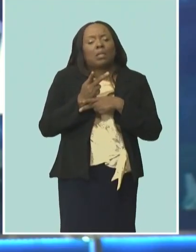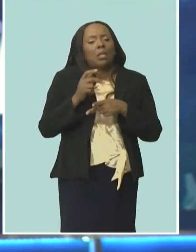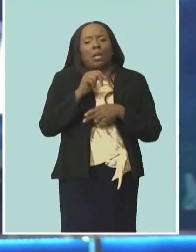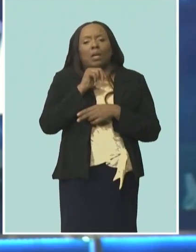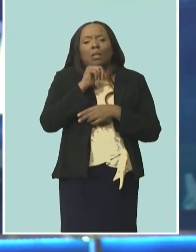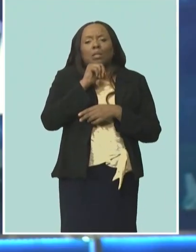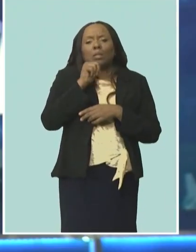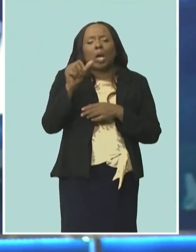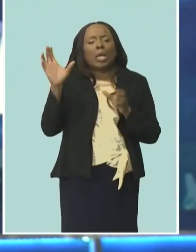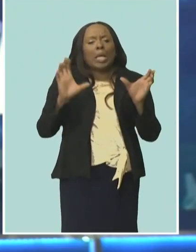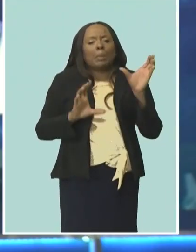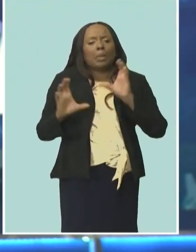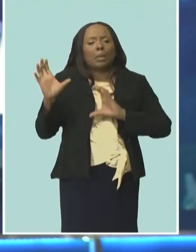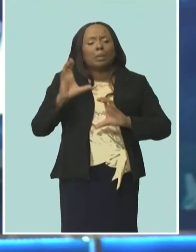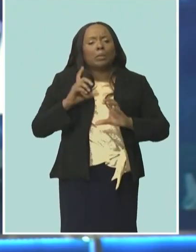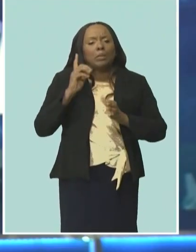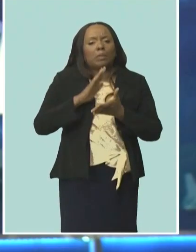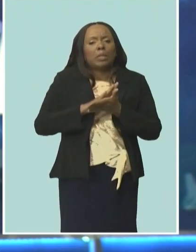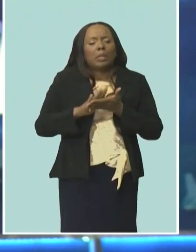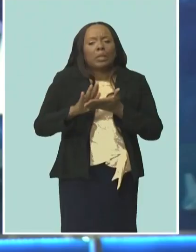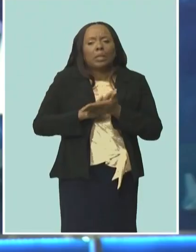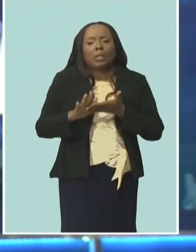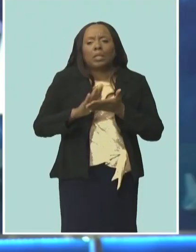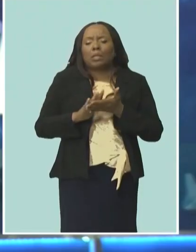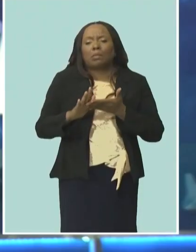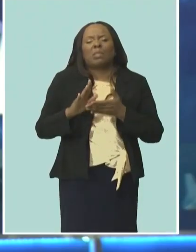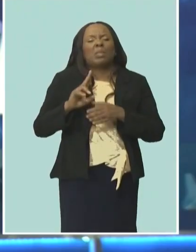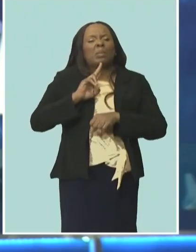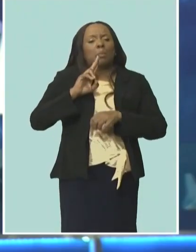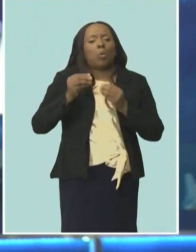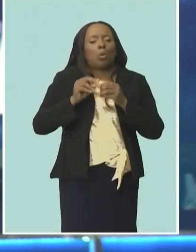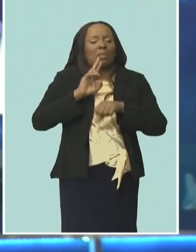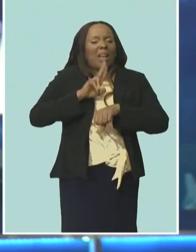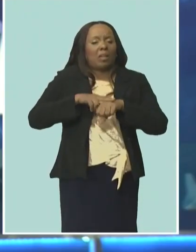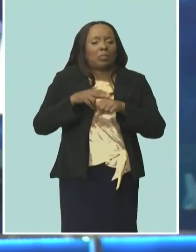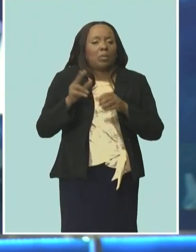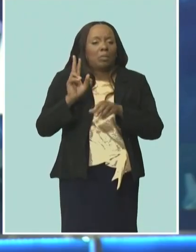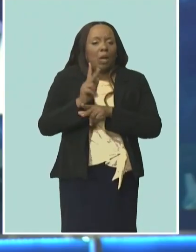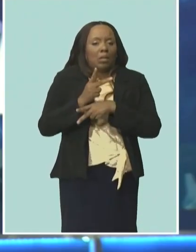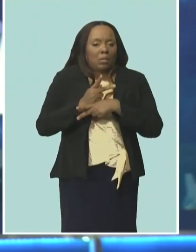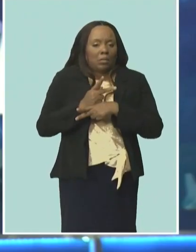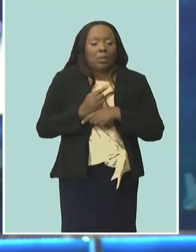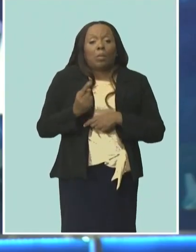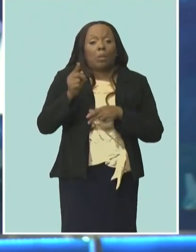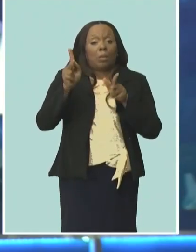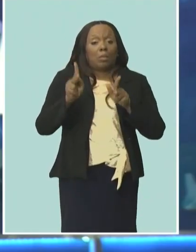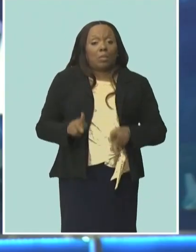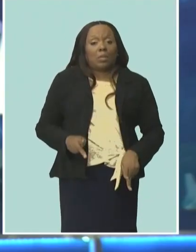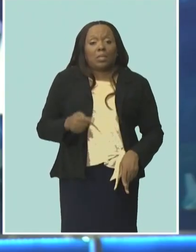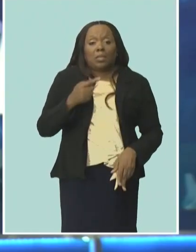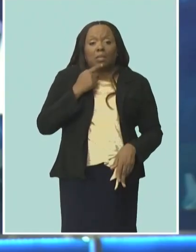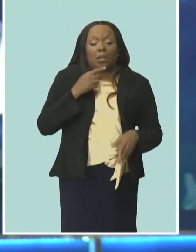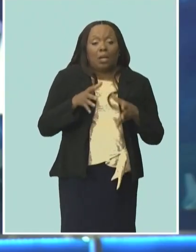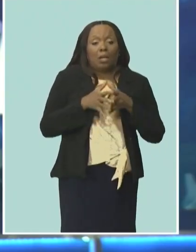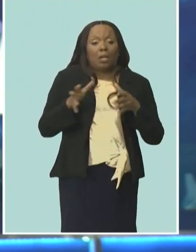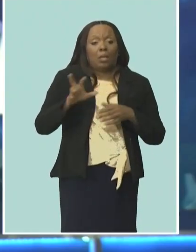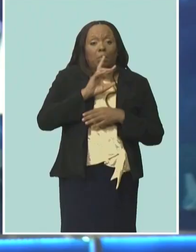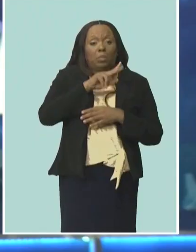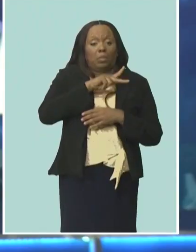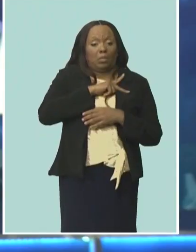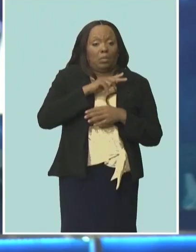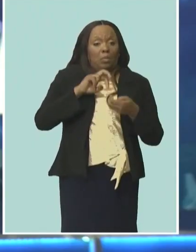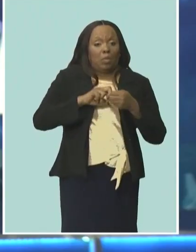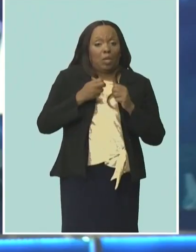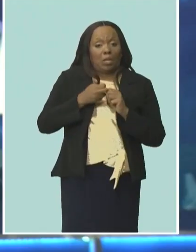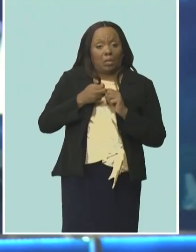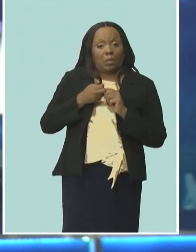J&J Industrial and Cleaning Service, Jason Barnett, highlighted this concern, and he tells the Business Report that a number of personal problems